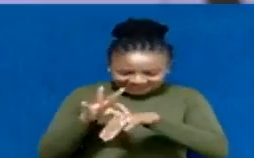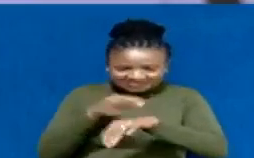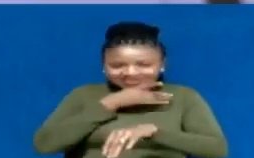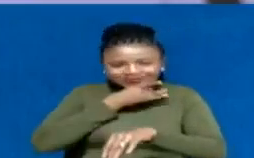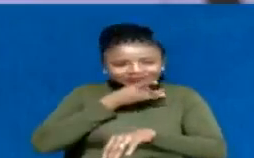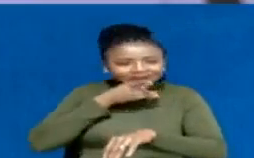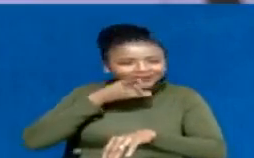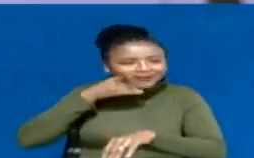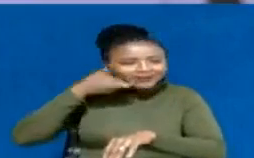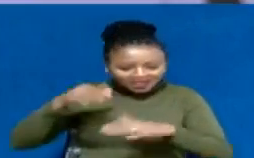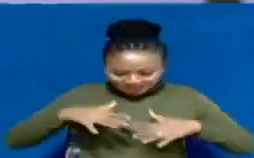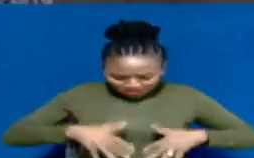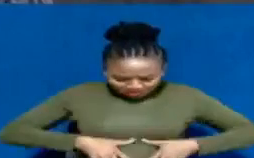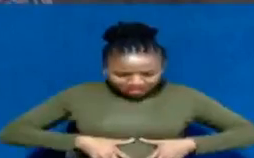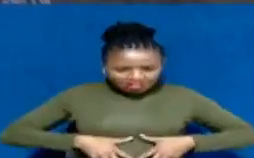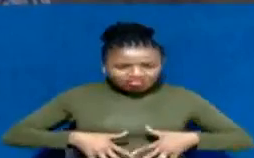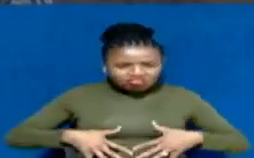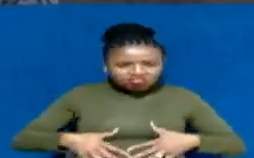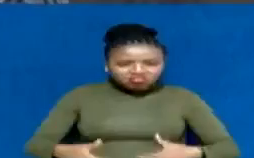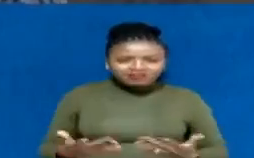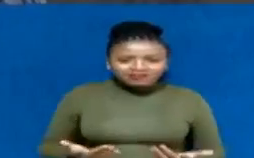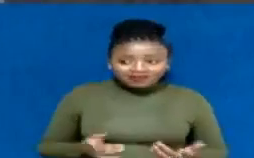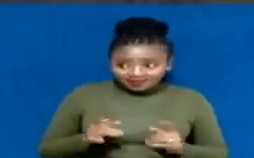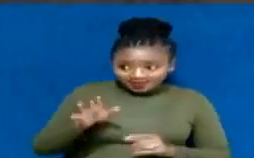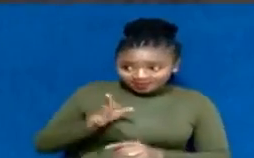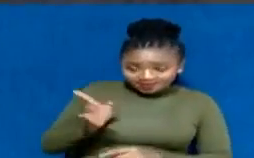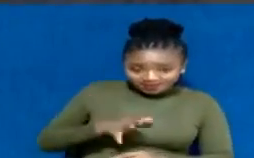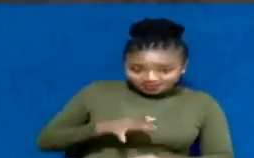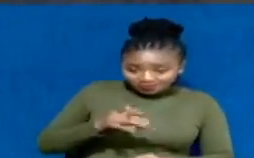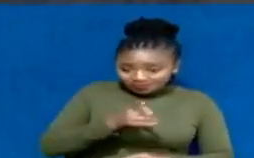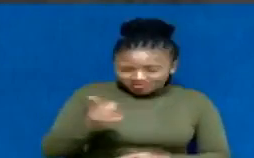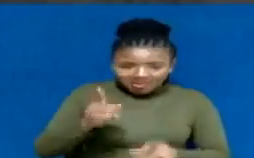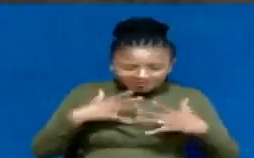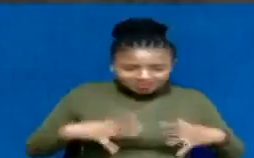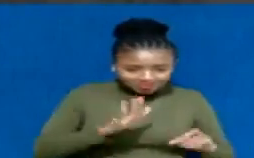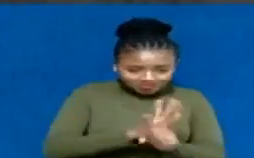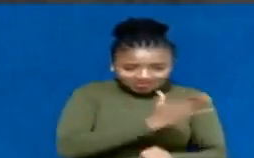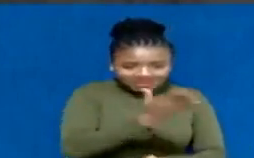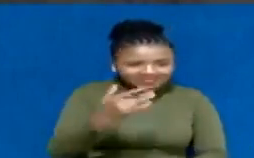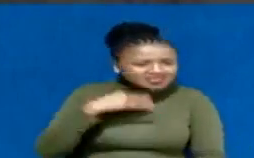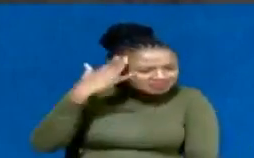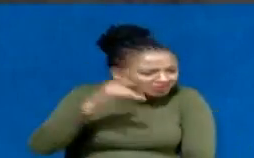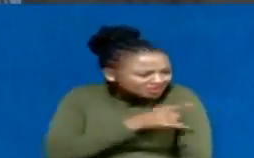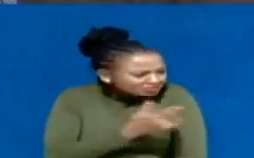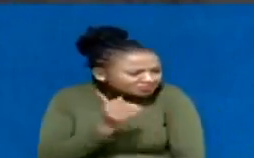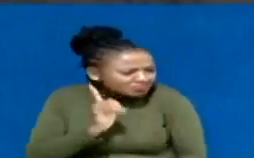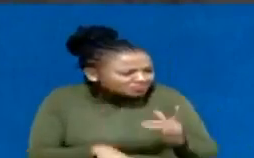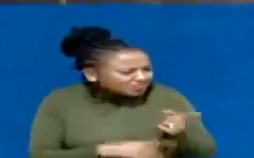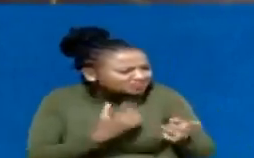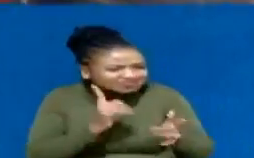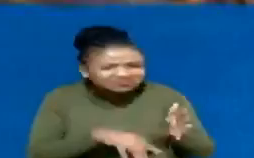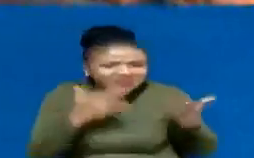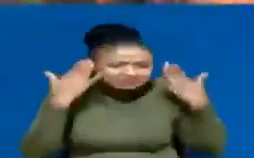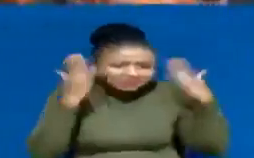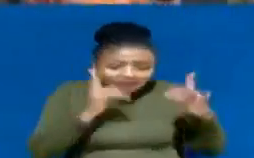ya kuparara parara, tumbo inafura. Like most residents, Monica didn't know what was troubling her 4-year-old. But then she